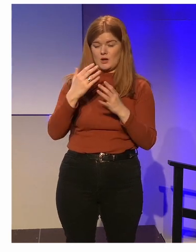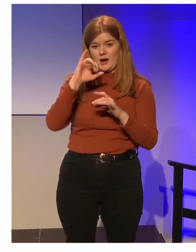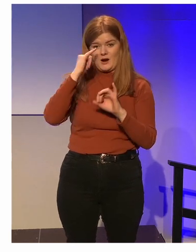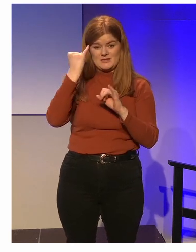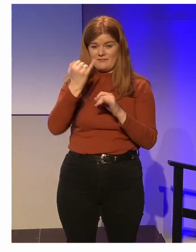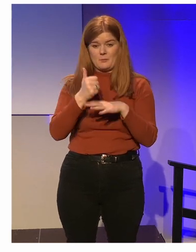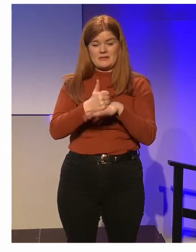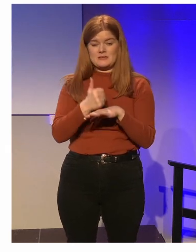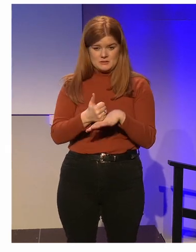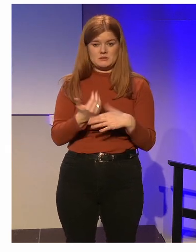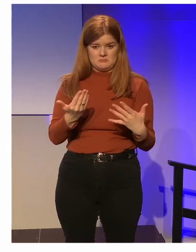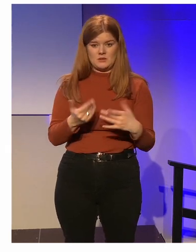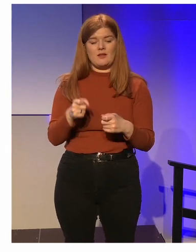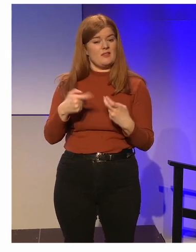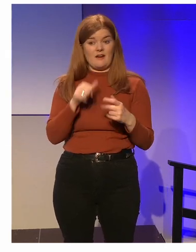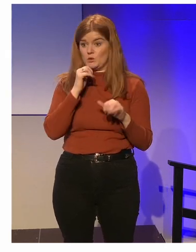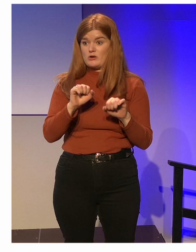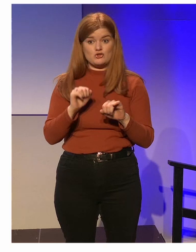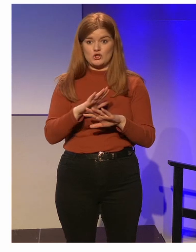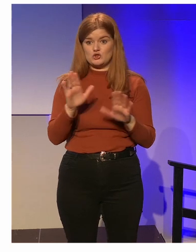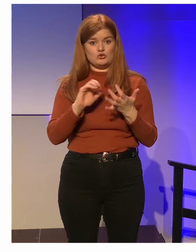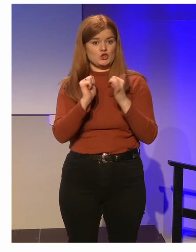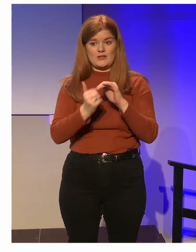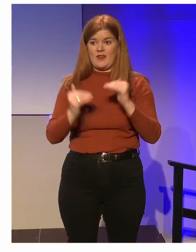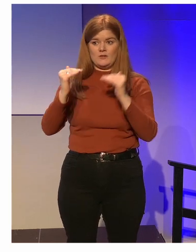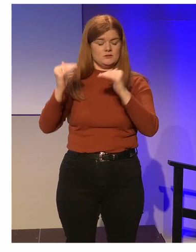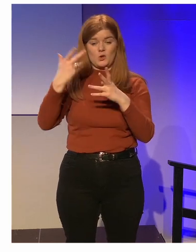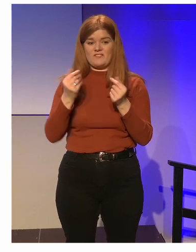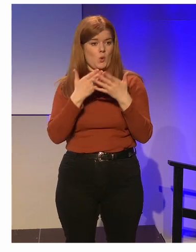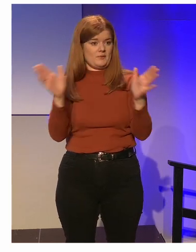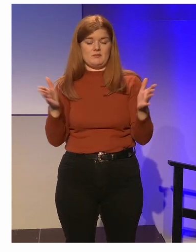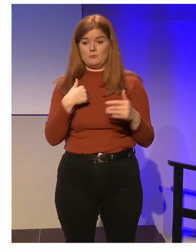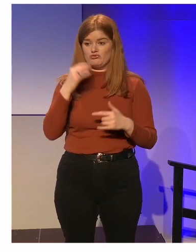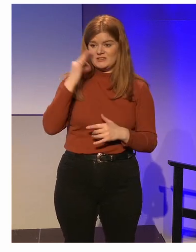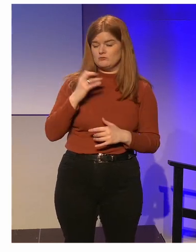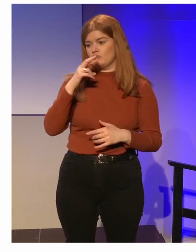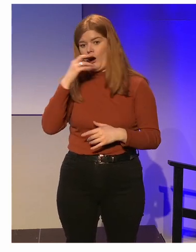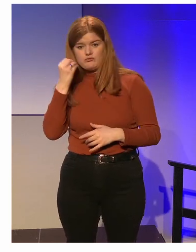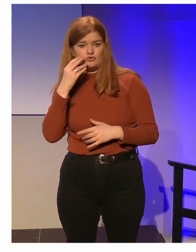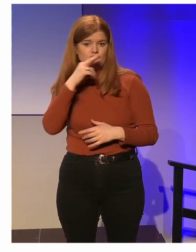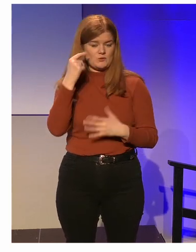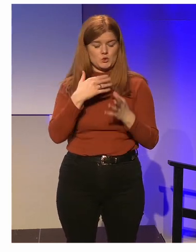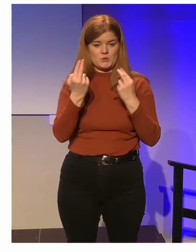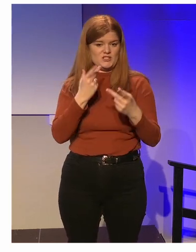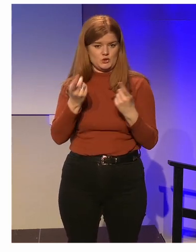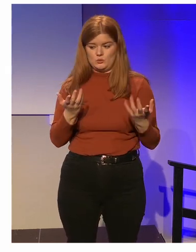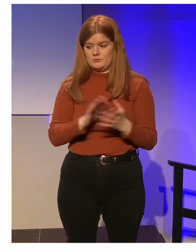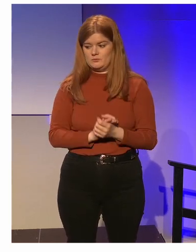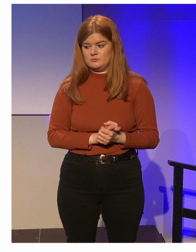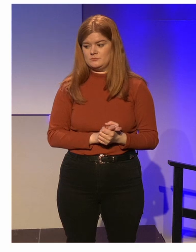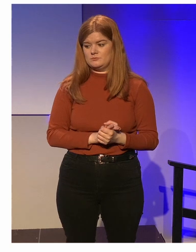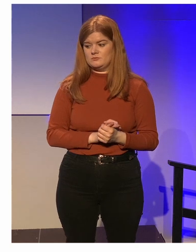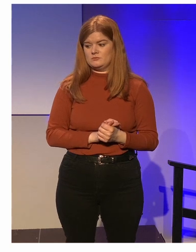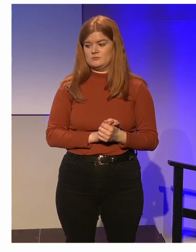very basics. And there was no pressure to change levels. It was very open. It was very much up to you what you needed to do or what you wanted to